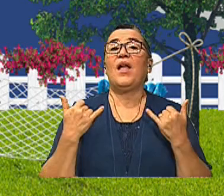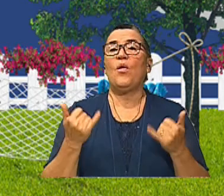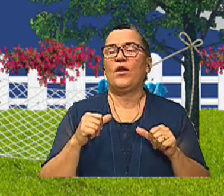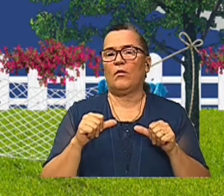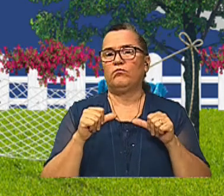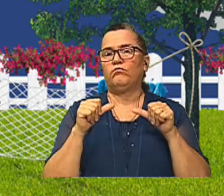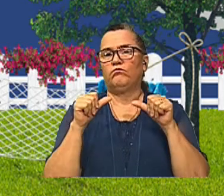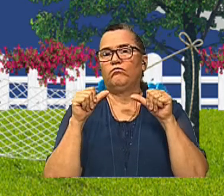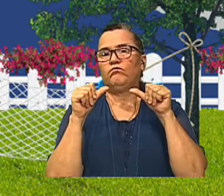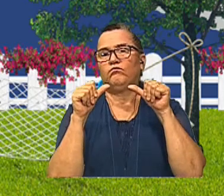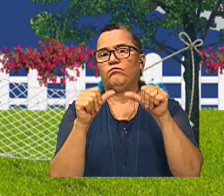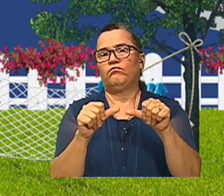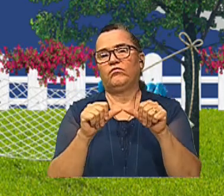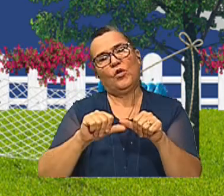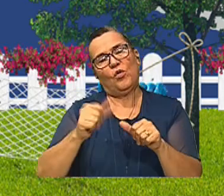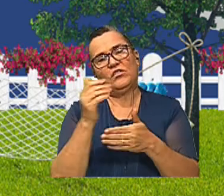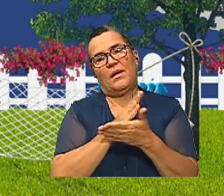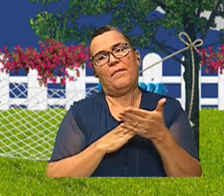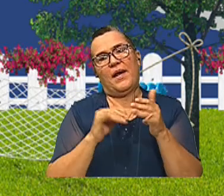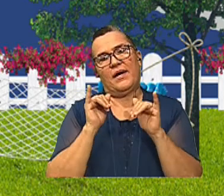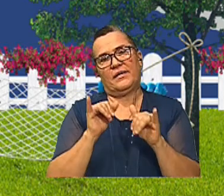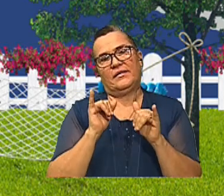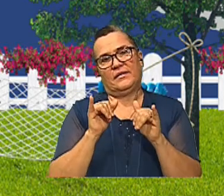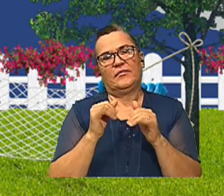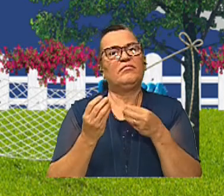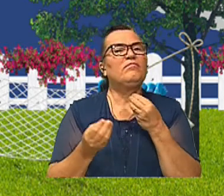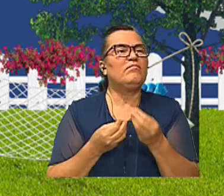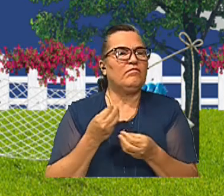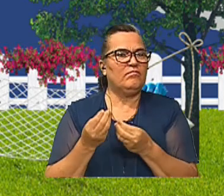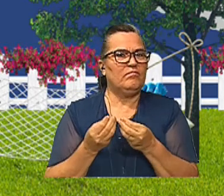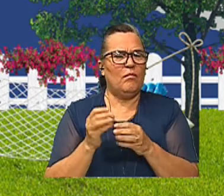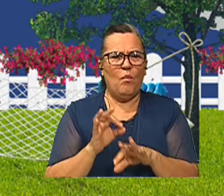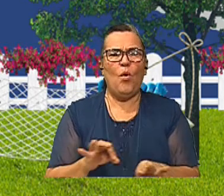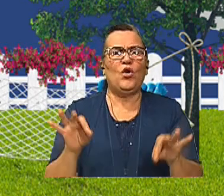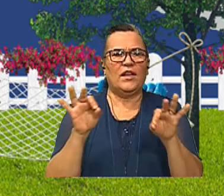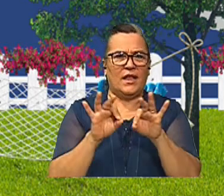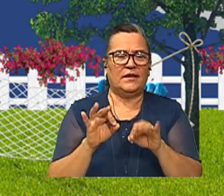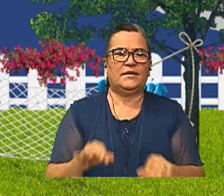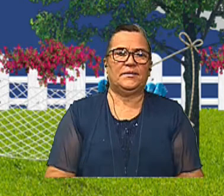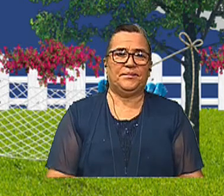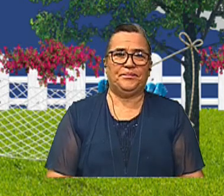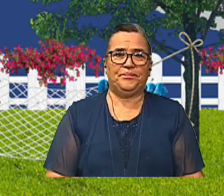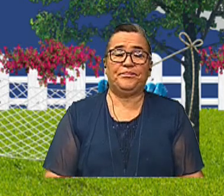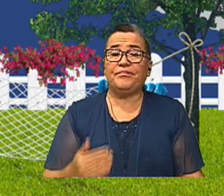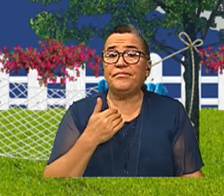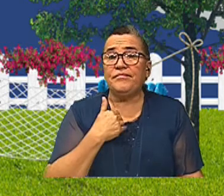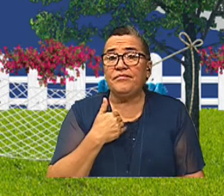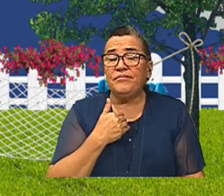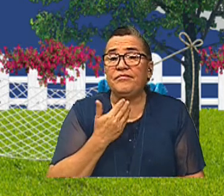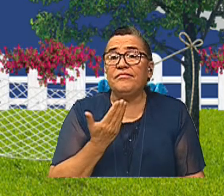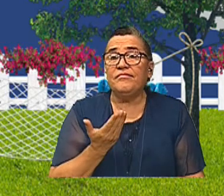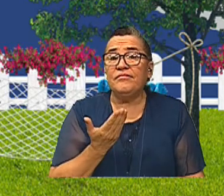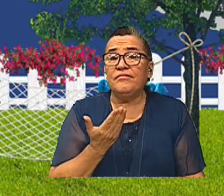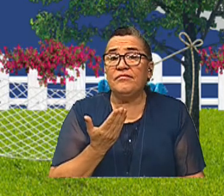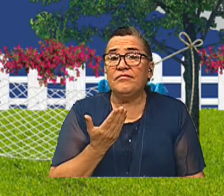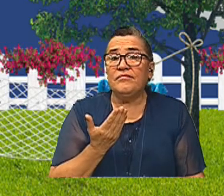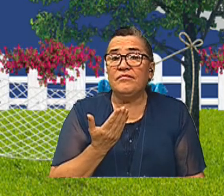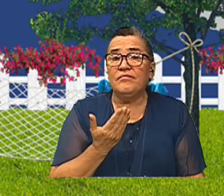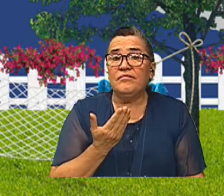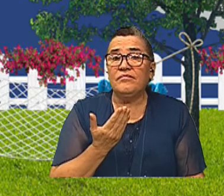continue with another part which is so important. We have the